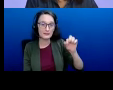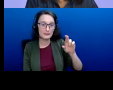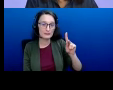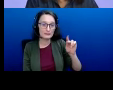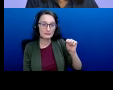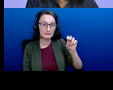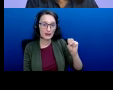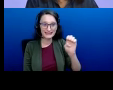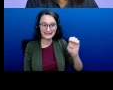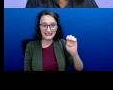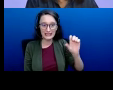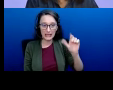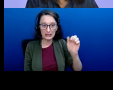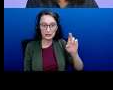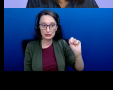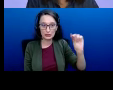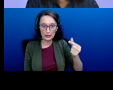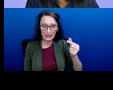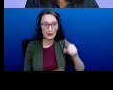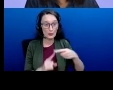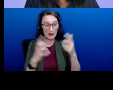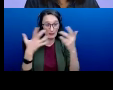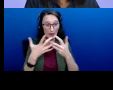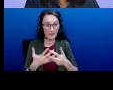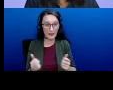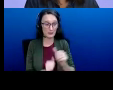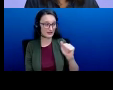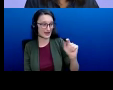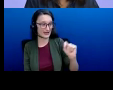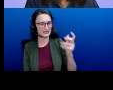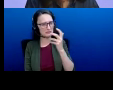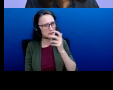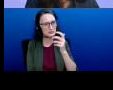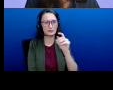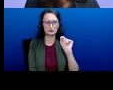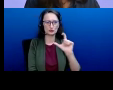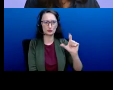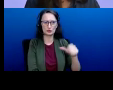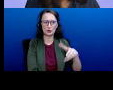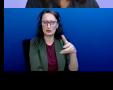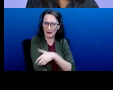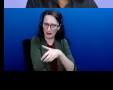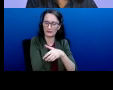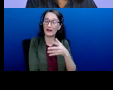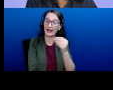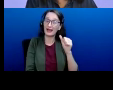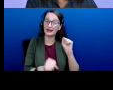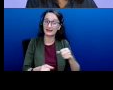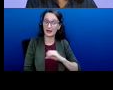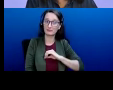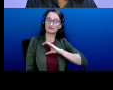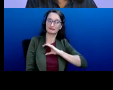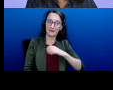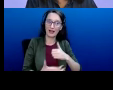When paired with the right AT, these are really powerful tools, and they can help you become even more powerful by